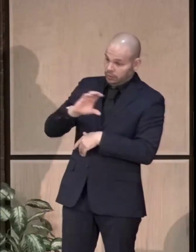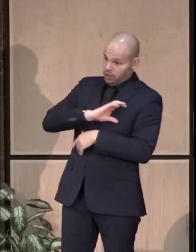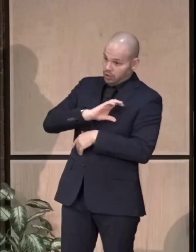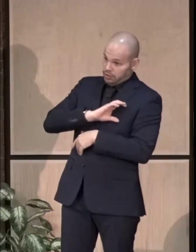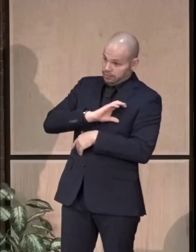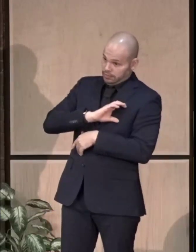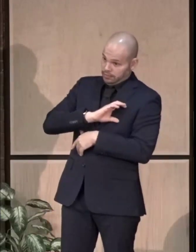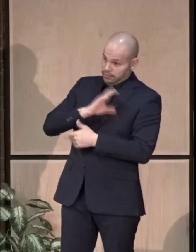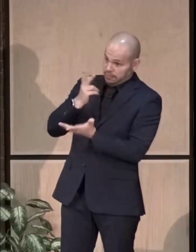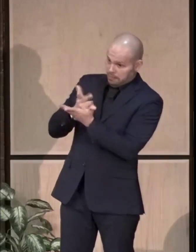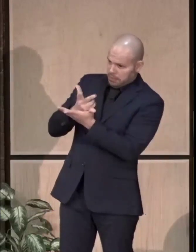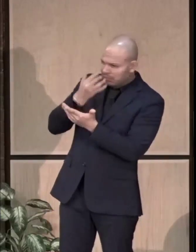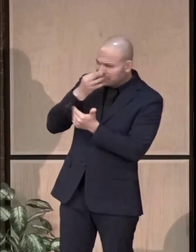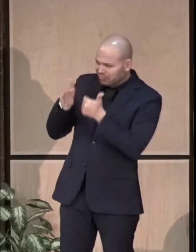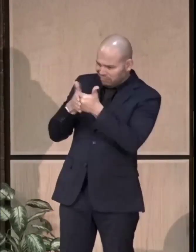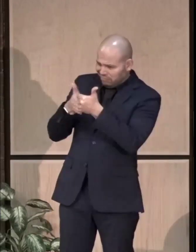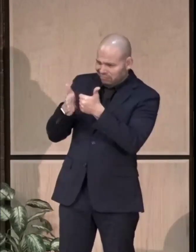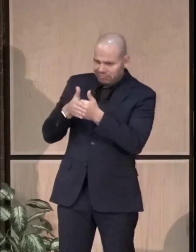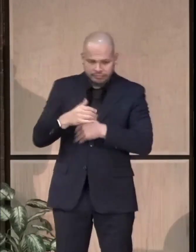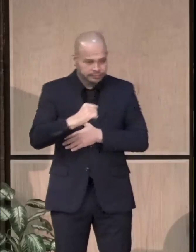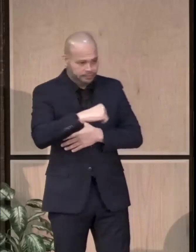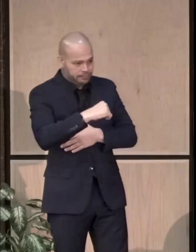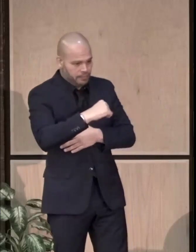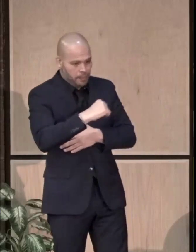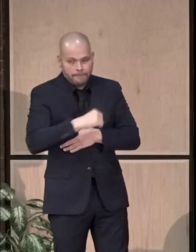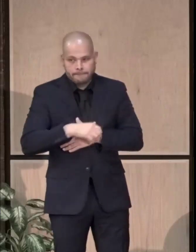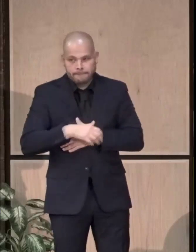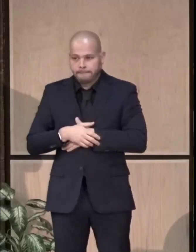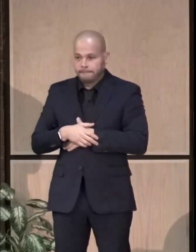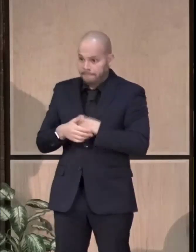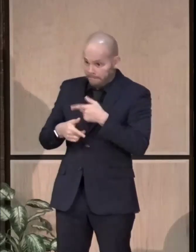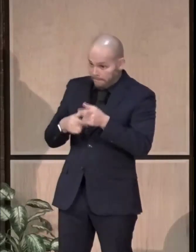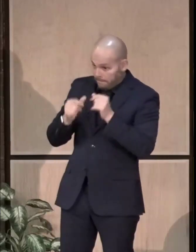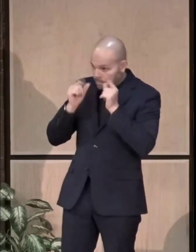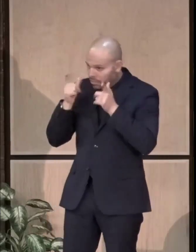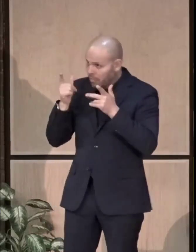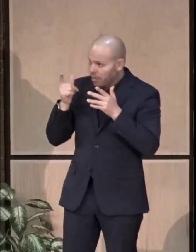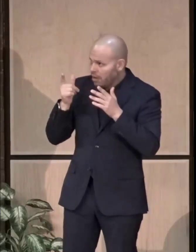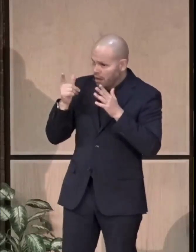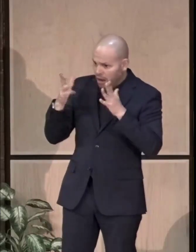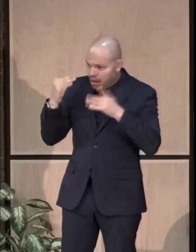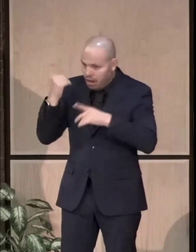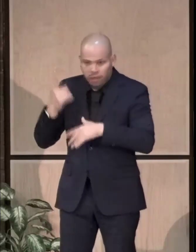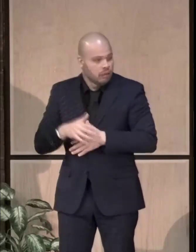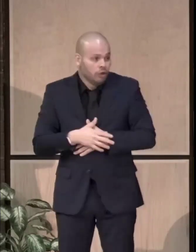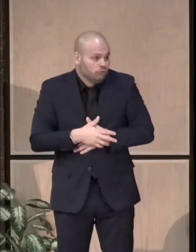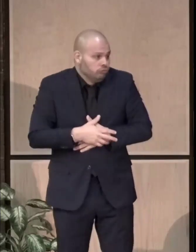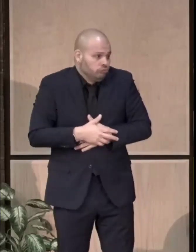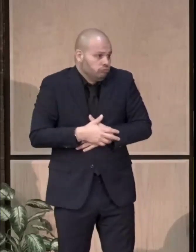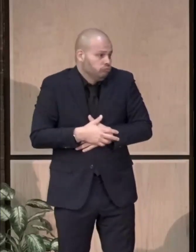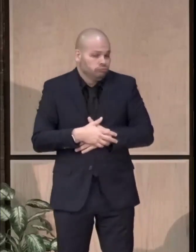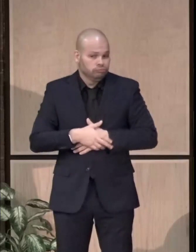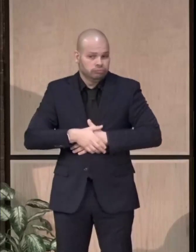parked nearby? Yes, I did. And that didn't surprise you? No, it didn't, no. Okay. In fact, you